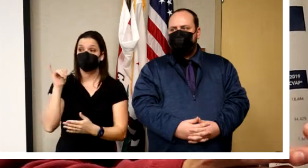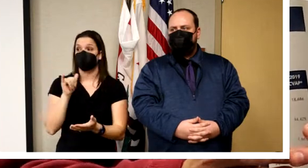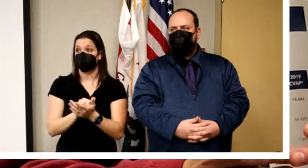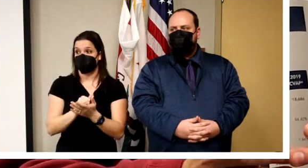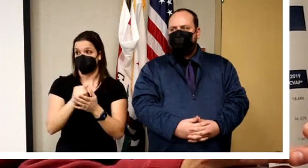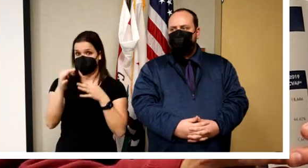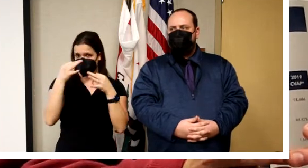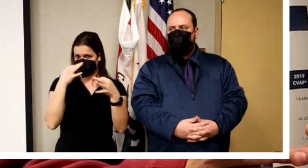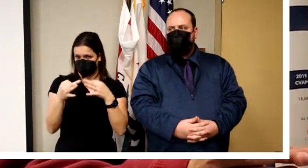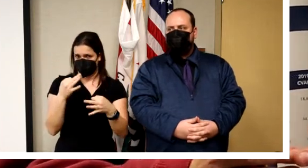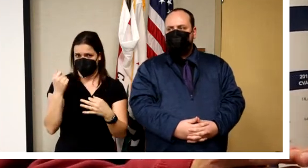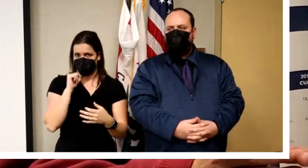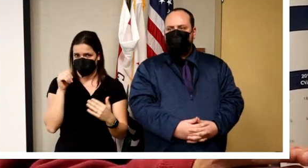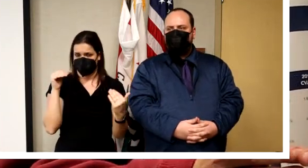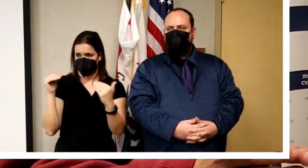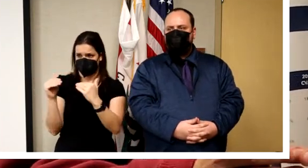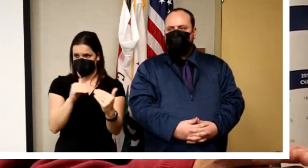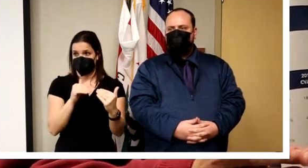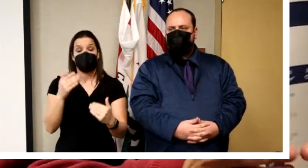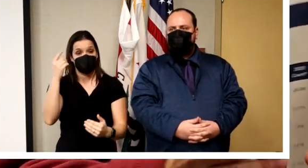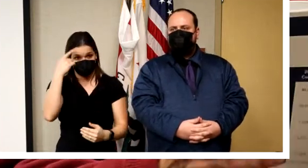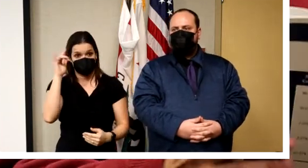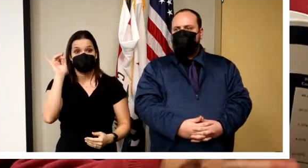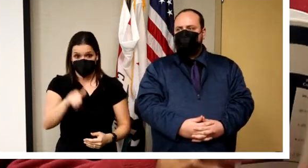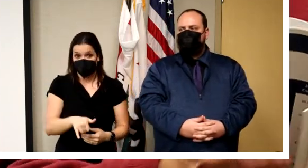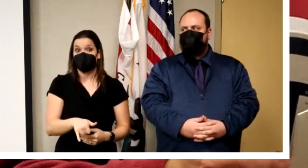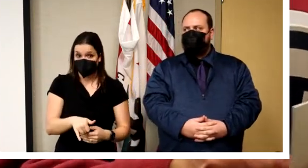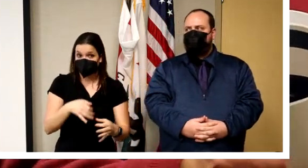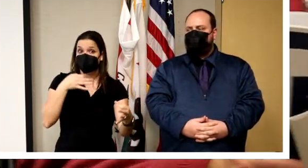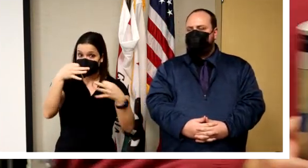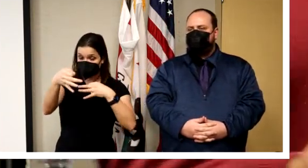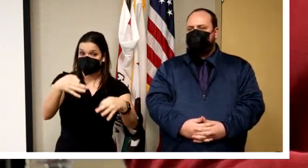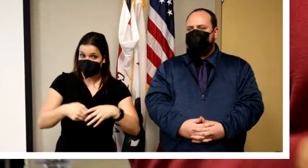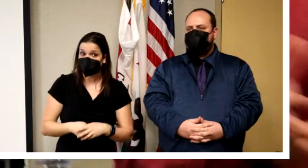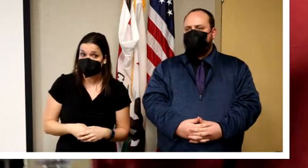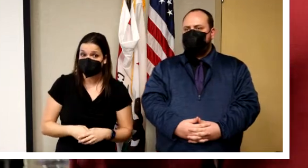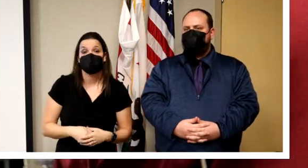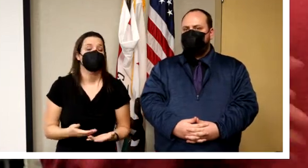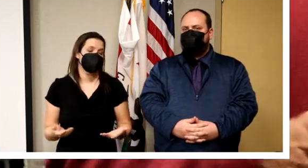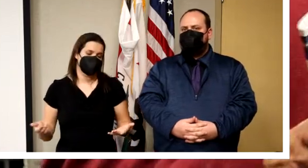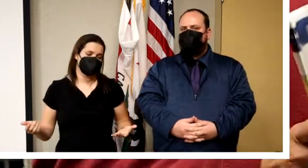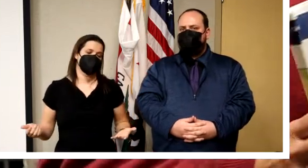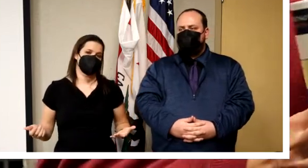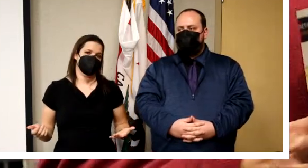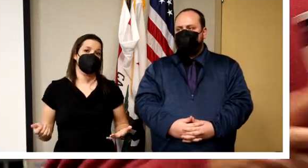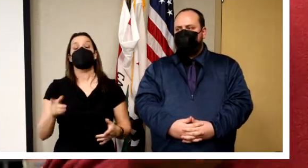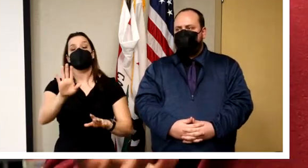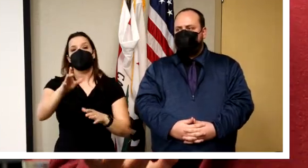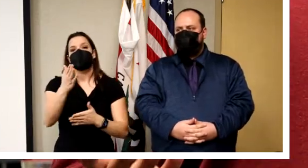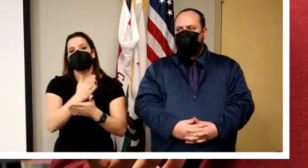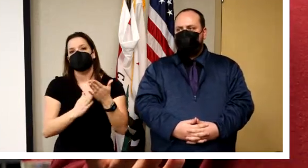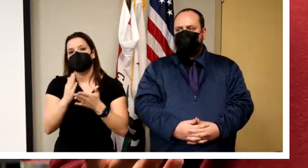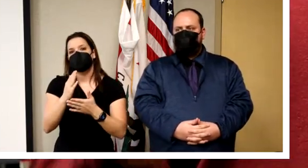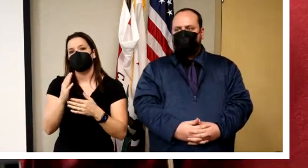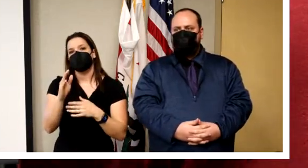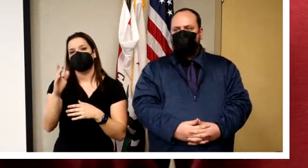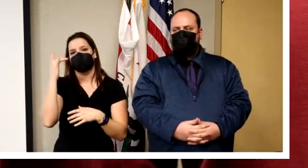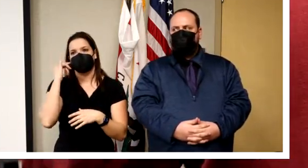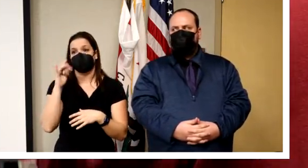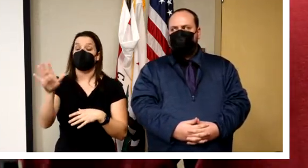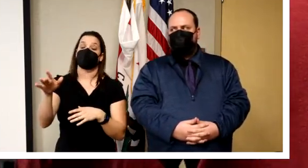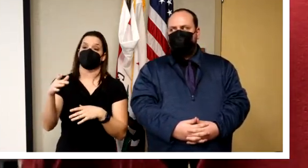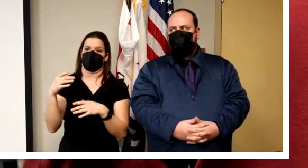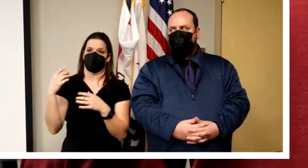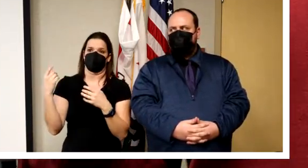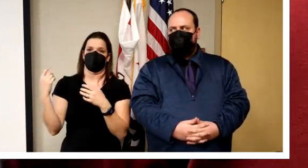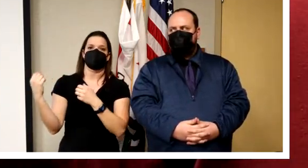explain the I think inequality. it does explain. Oh, it does explain. Yeah. I mean, the thing is, for some parts of California, well, as you're